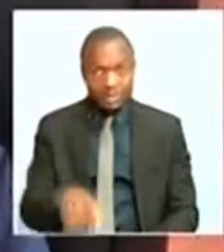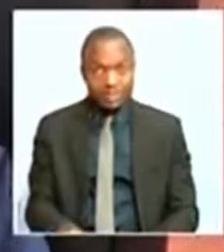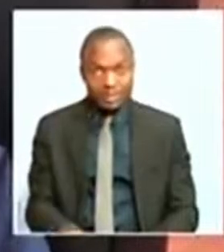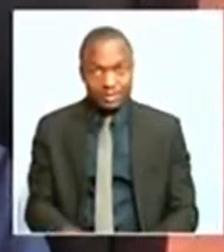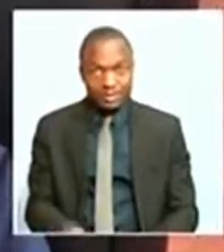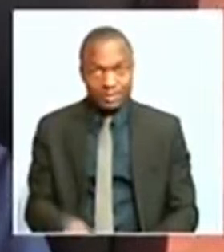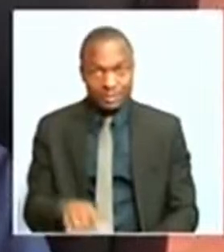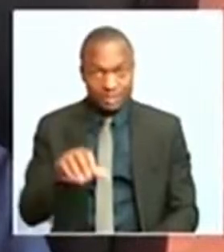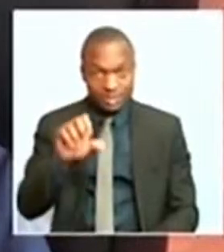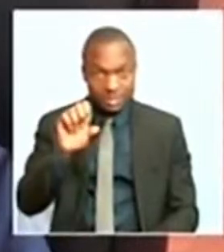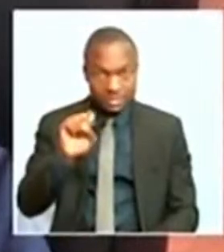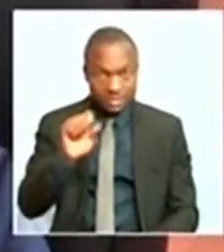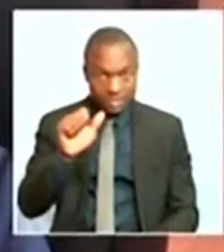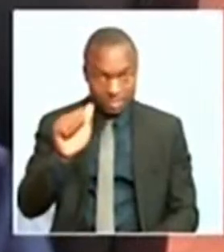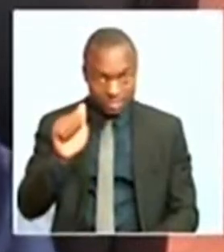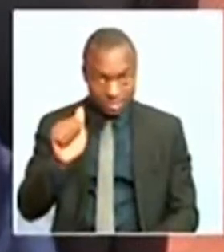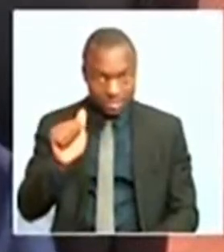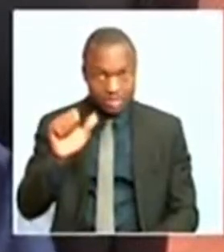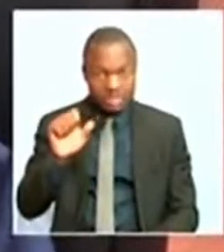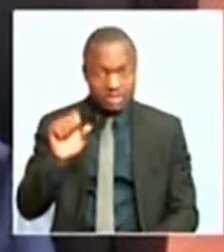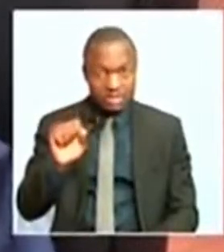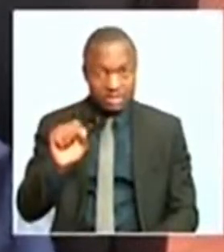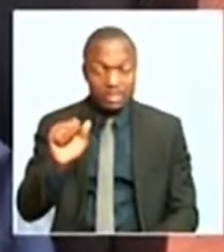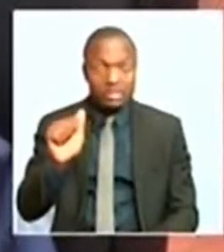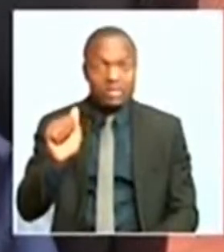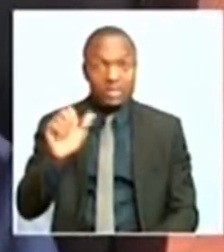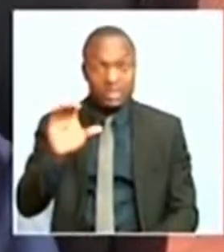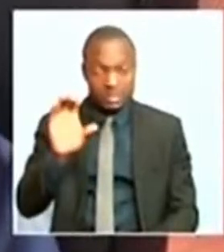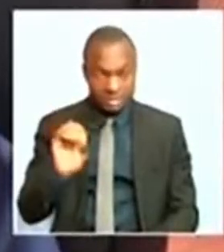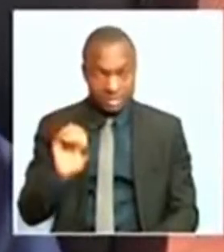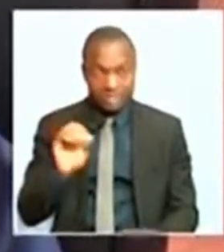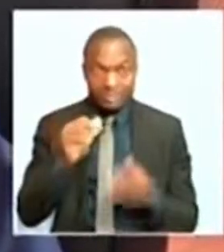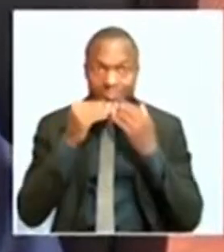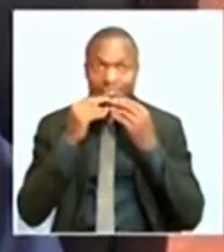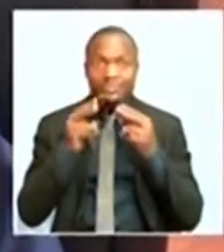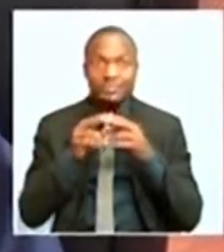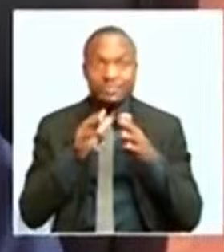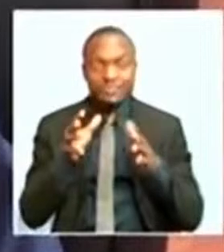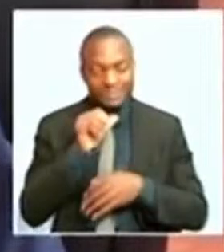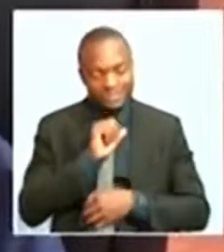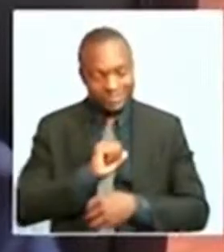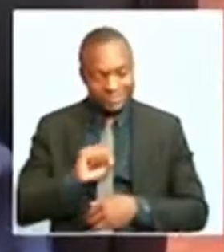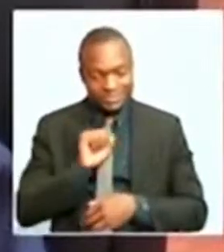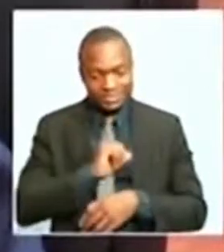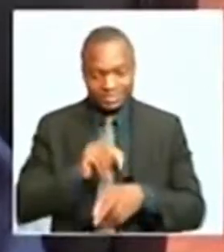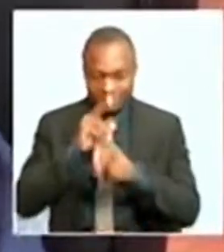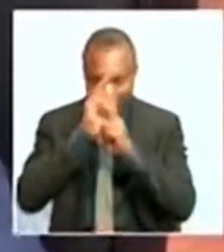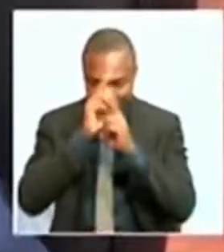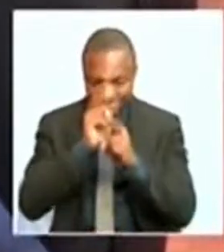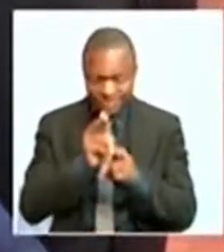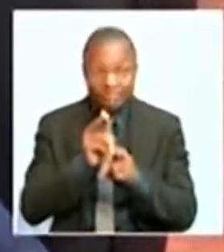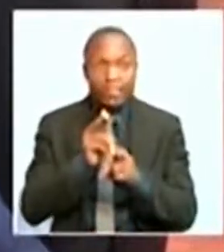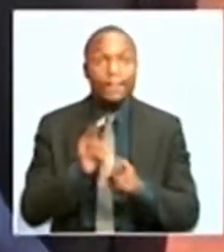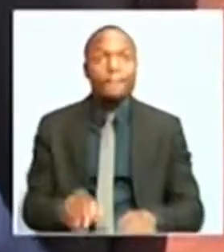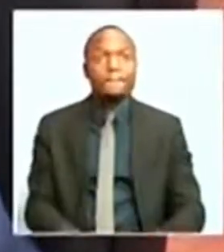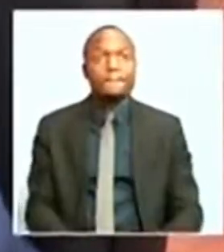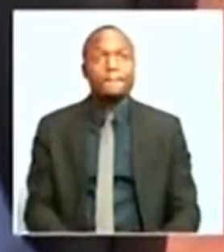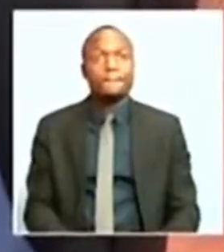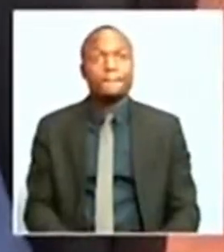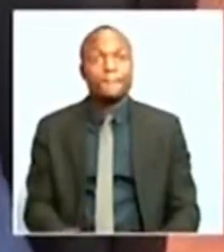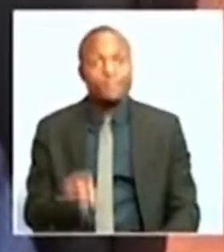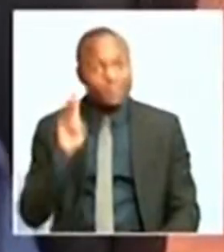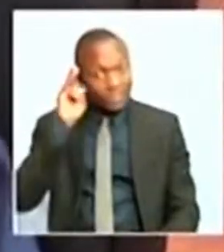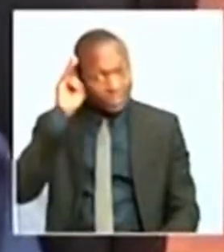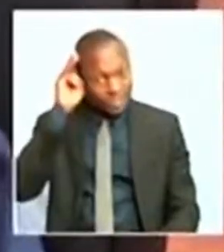SASCO. Okay, so thank you so much. Sorry, Honorable Simbao. The